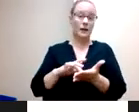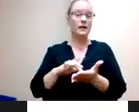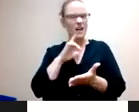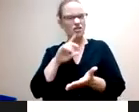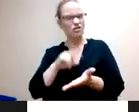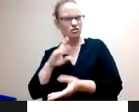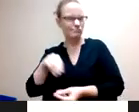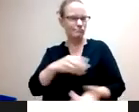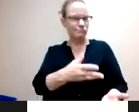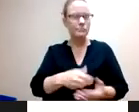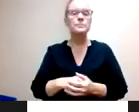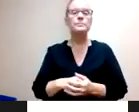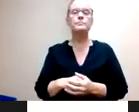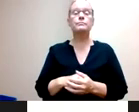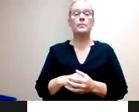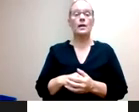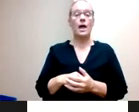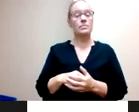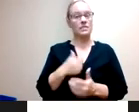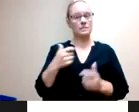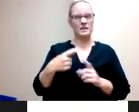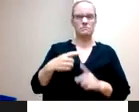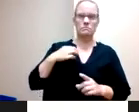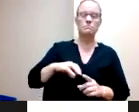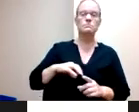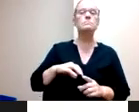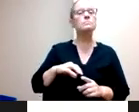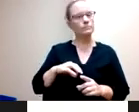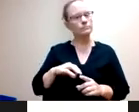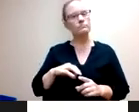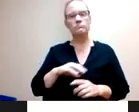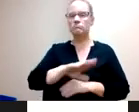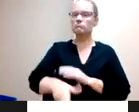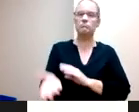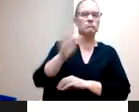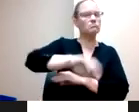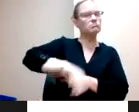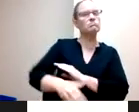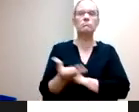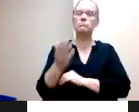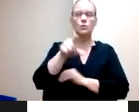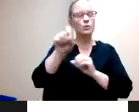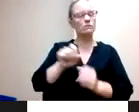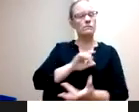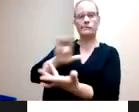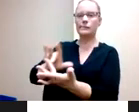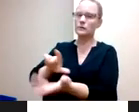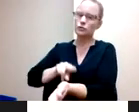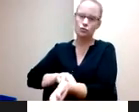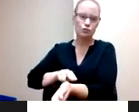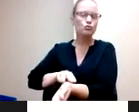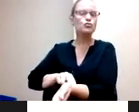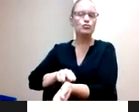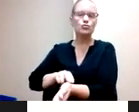then the big pro of it is 24/7 availability to reach your nurse or the covering nurse, and